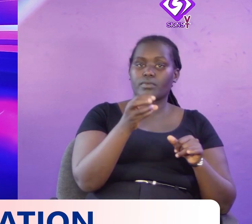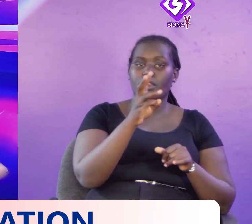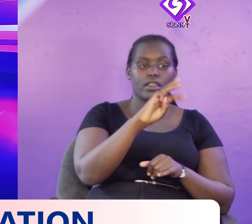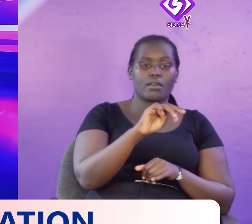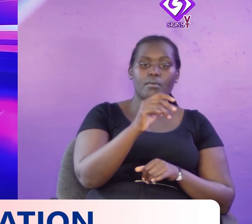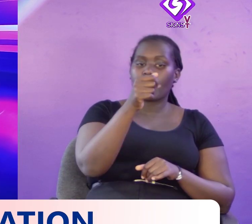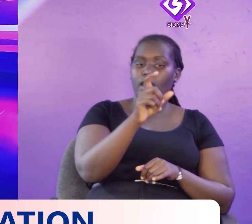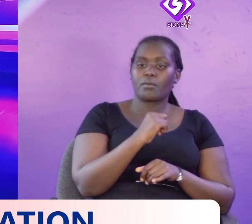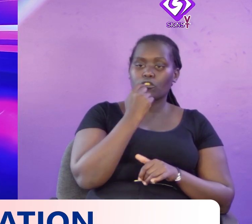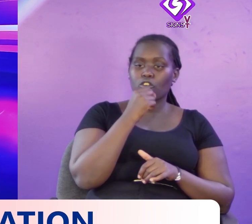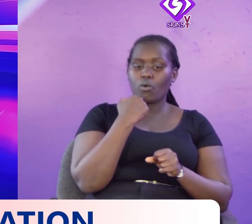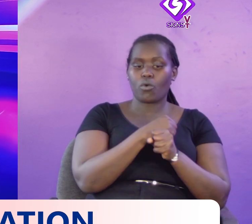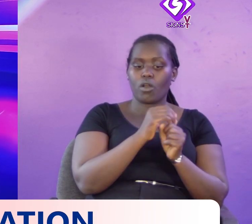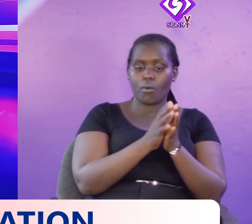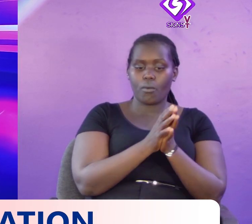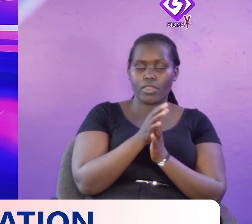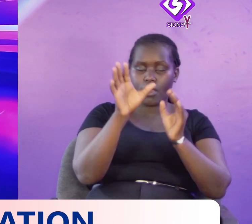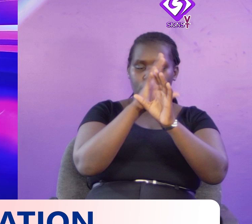Anybody that has worked with Mr. Ruto now,